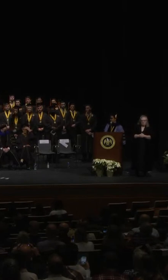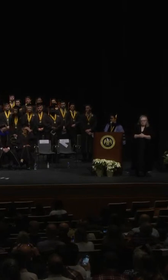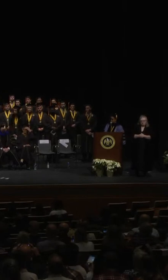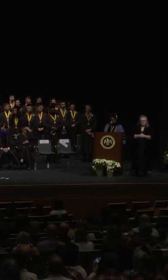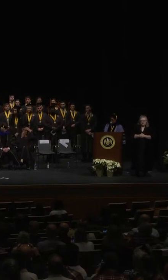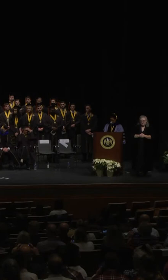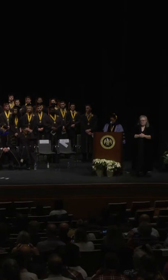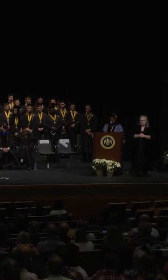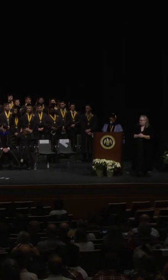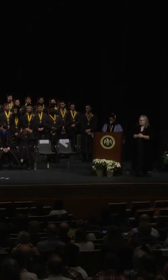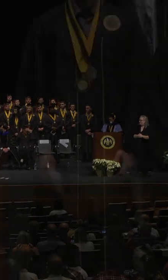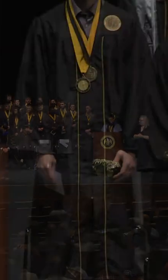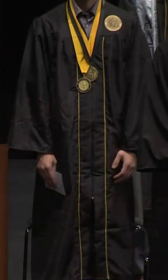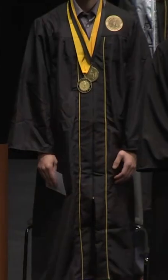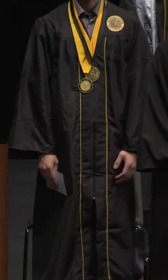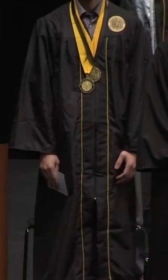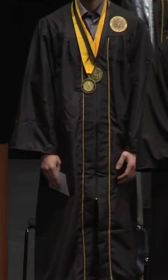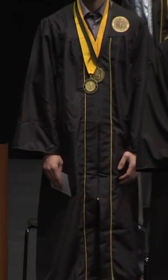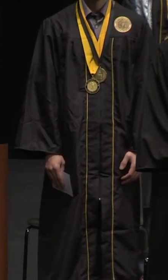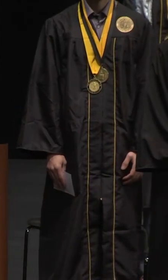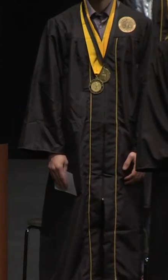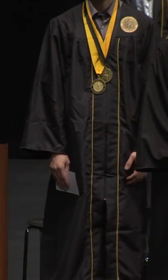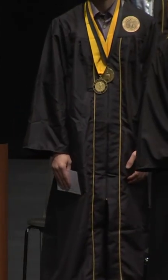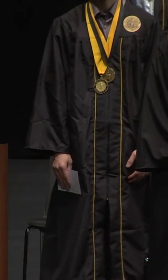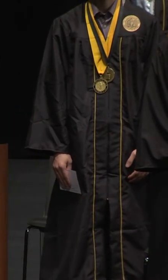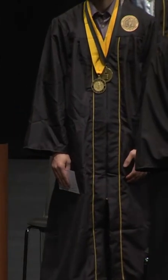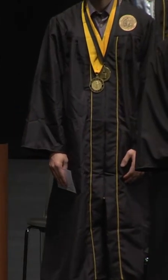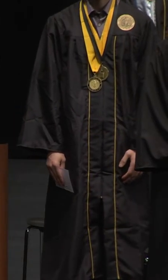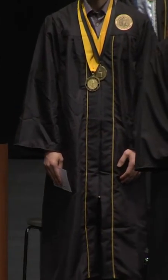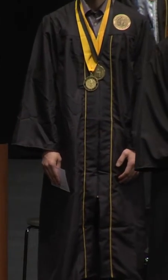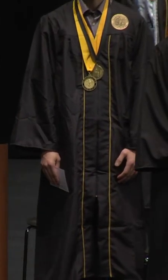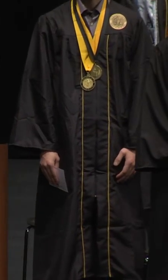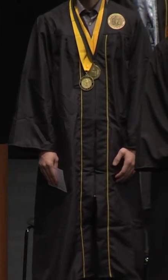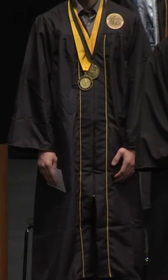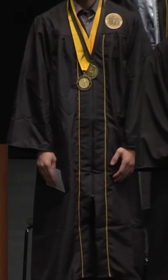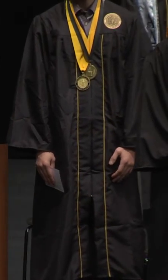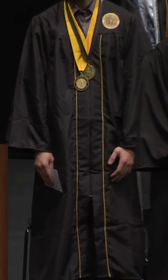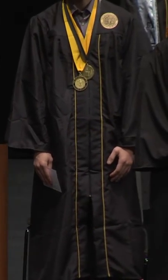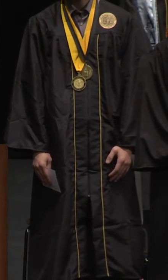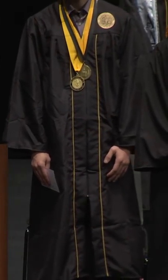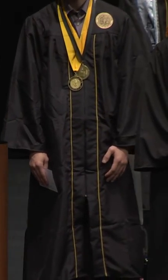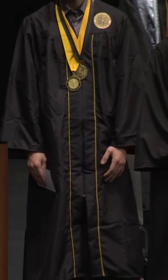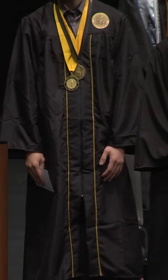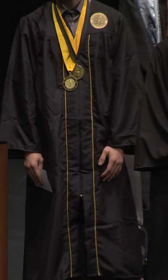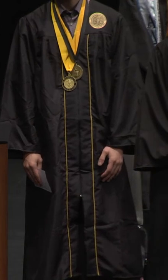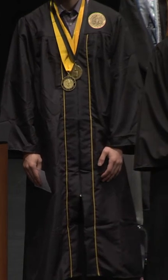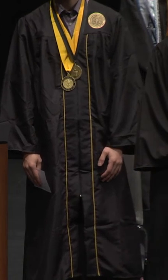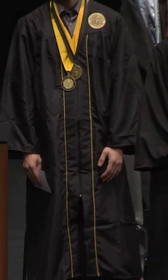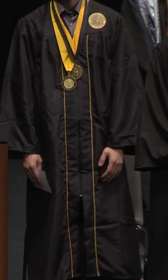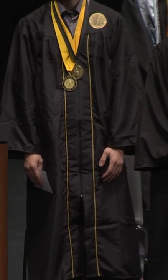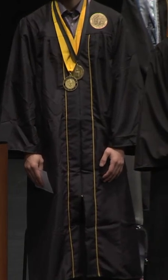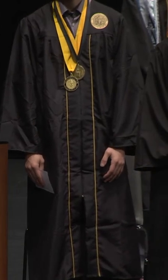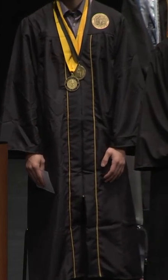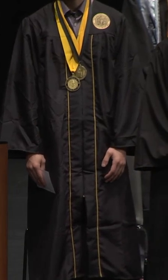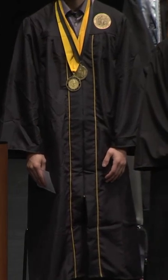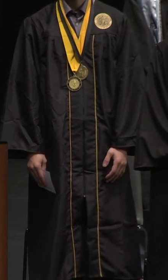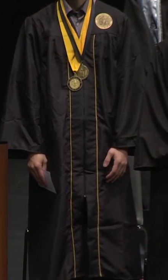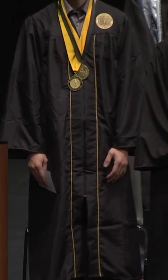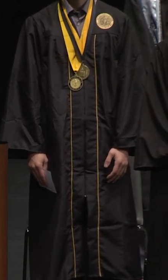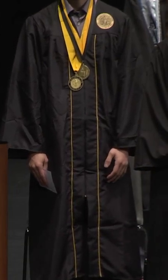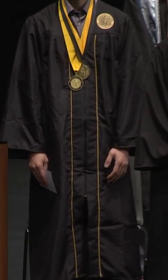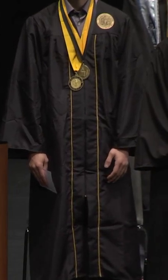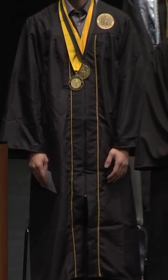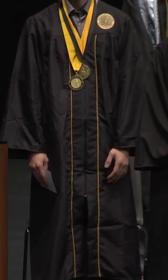this degree. On recommendation of the faculty of the College of Engineering, and by